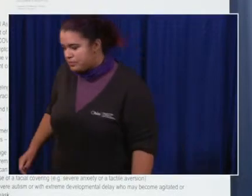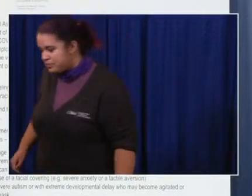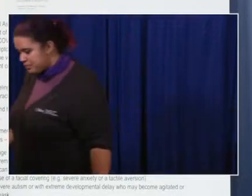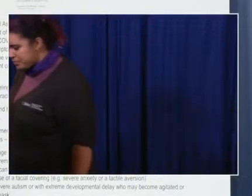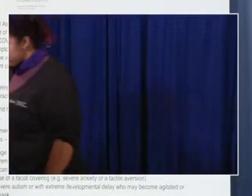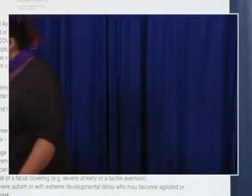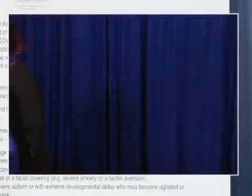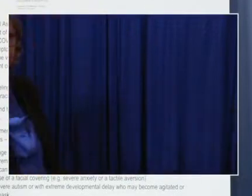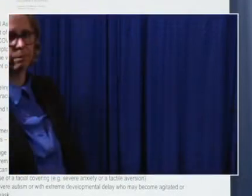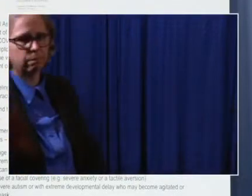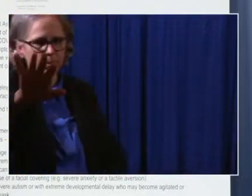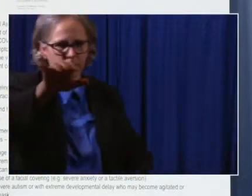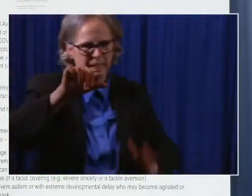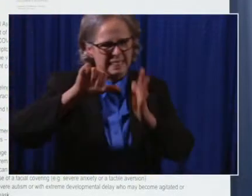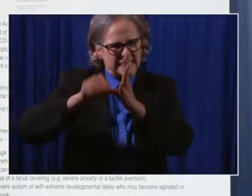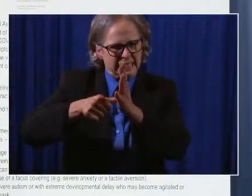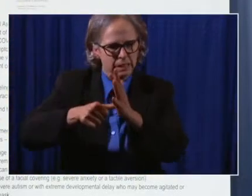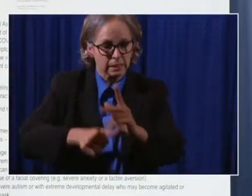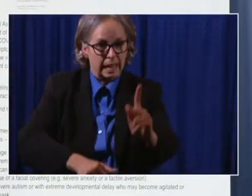The